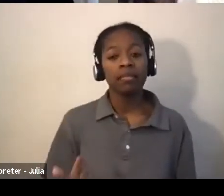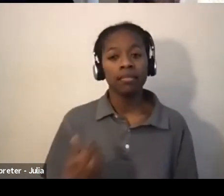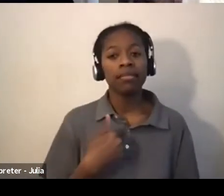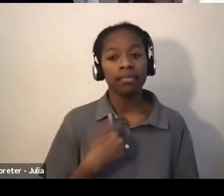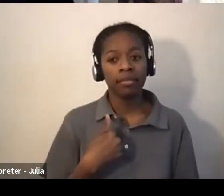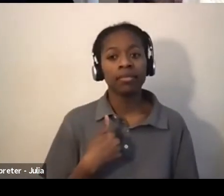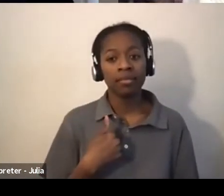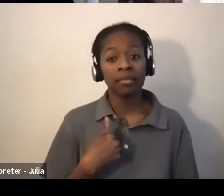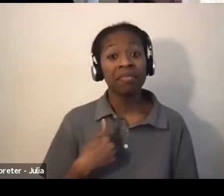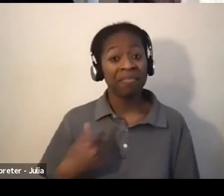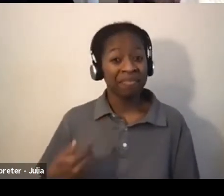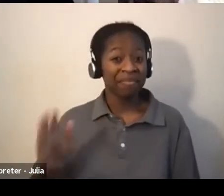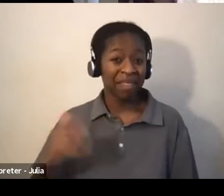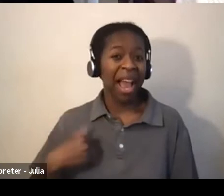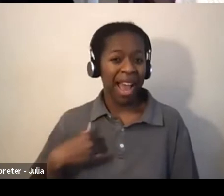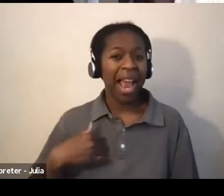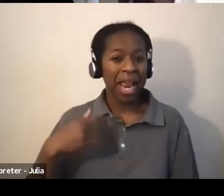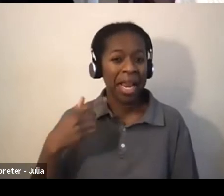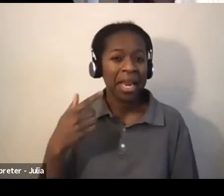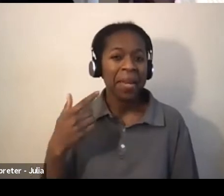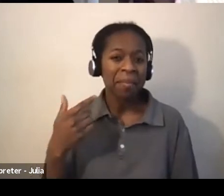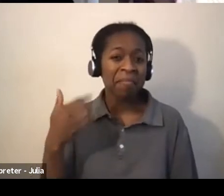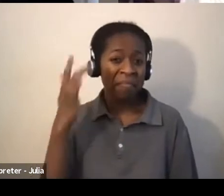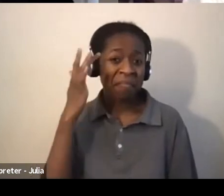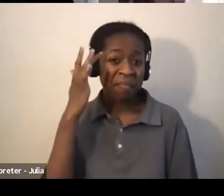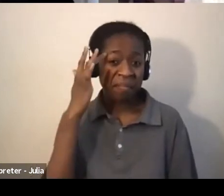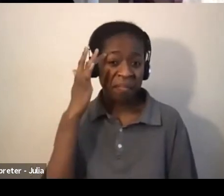I wasn't the smartest kid when I was little. I actually